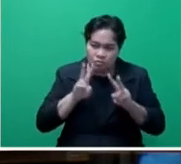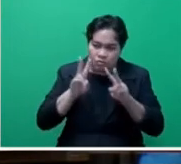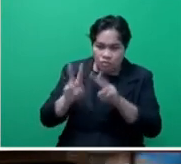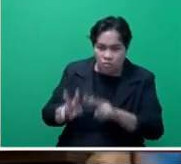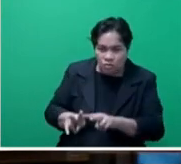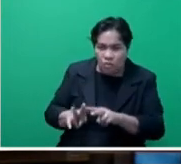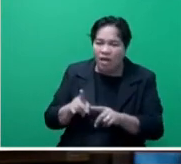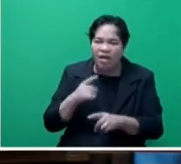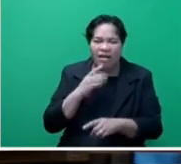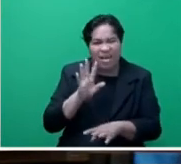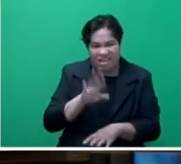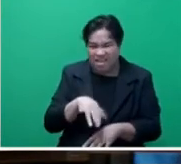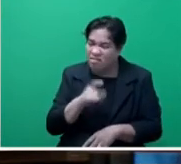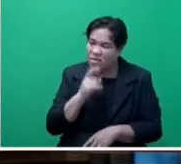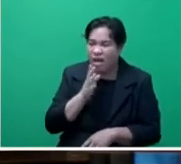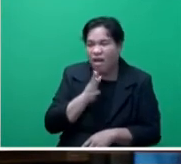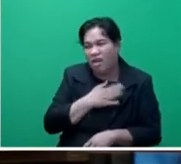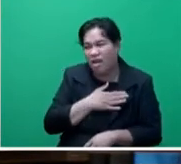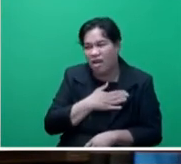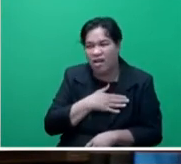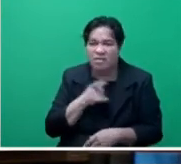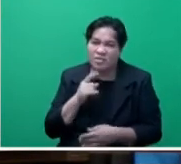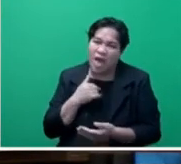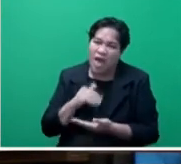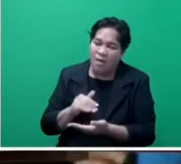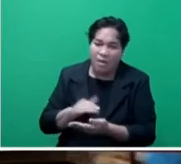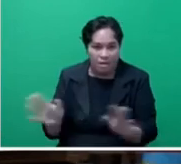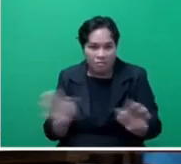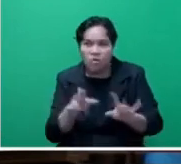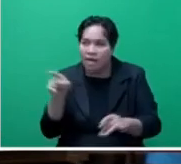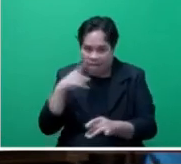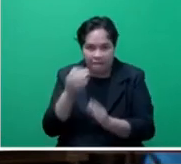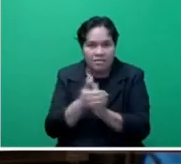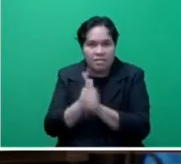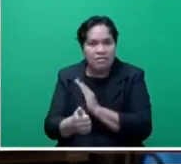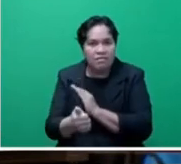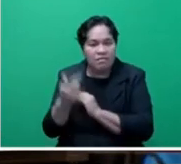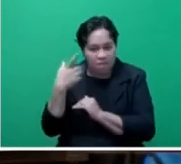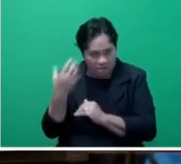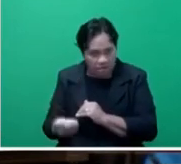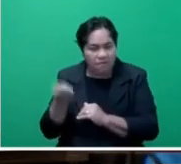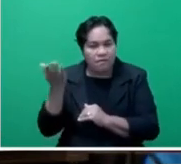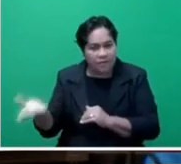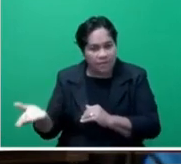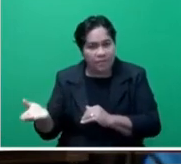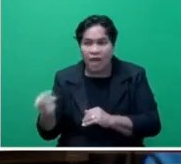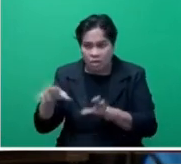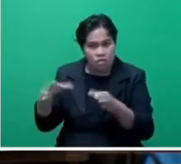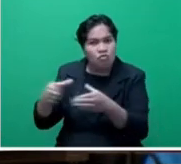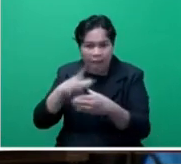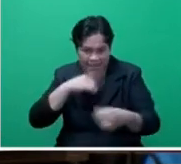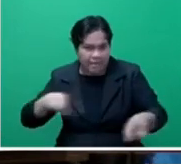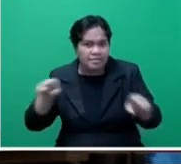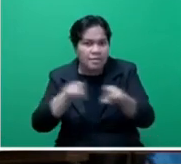charity case needs to change if we are to recognize their capabilities. These are the group that can do the same